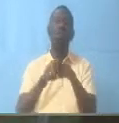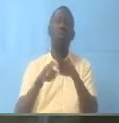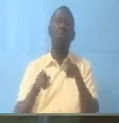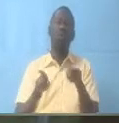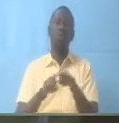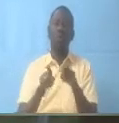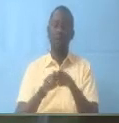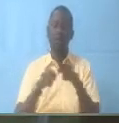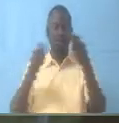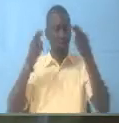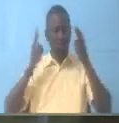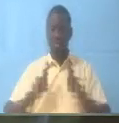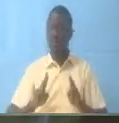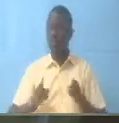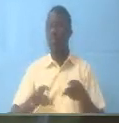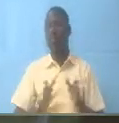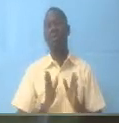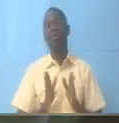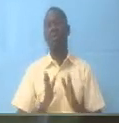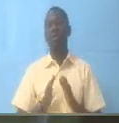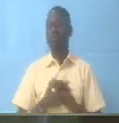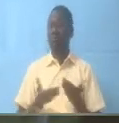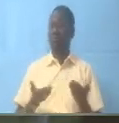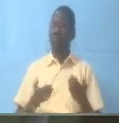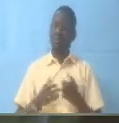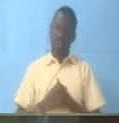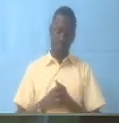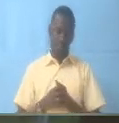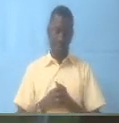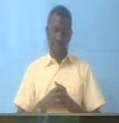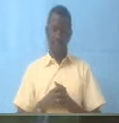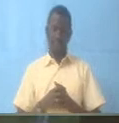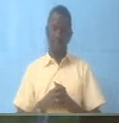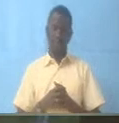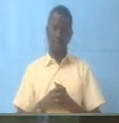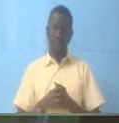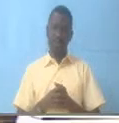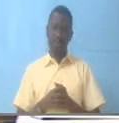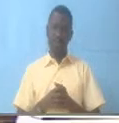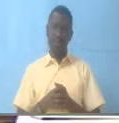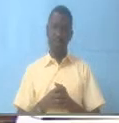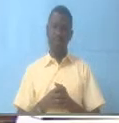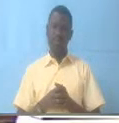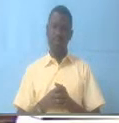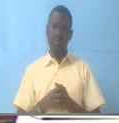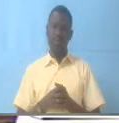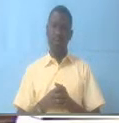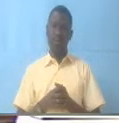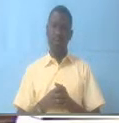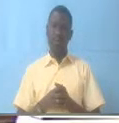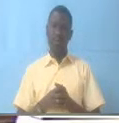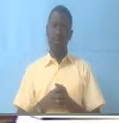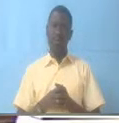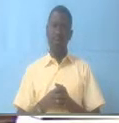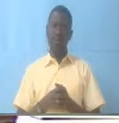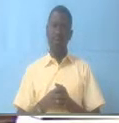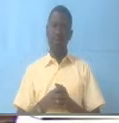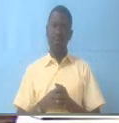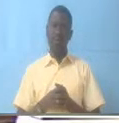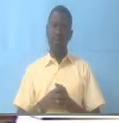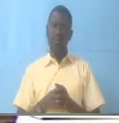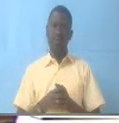yoon tax ci tamit nag nguuri soldaar la te foog si mu jafe. For how long did